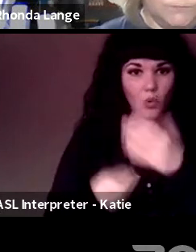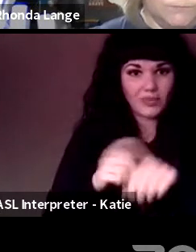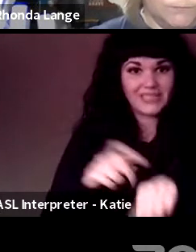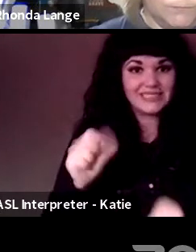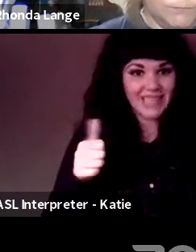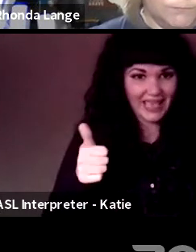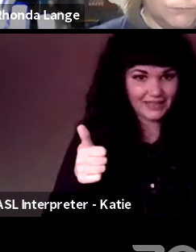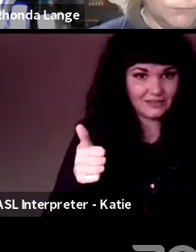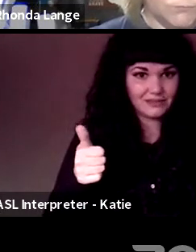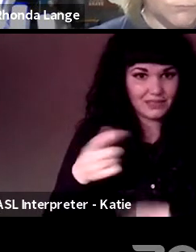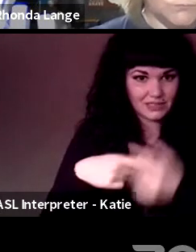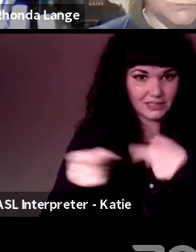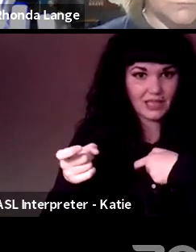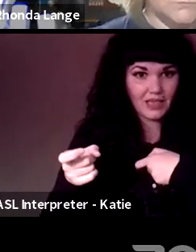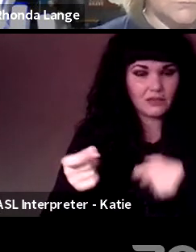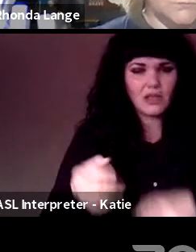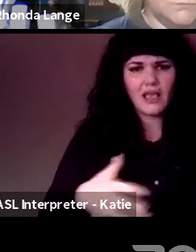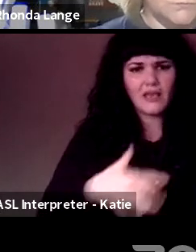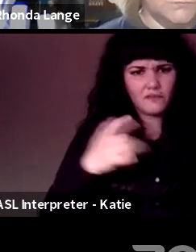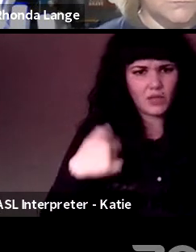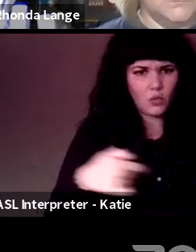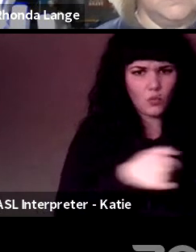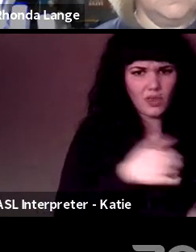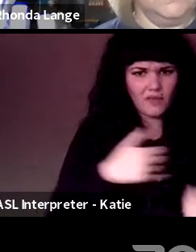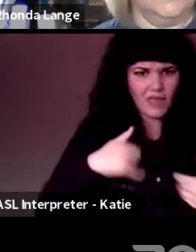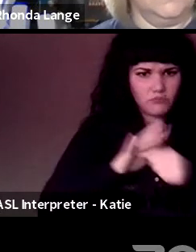we've had enough discussion. I'd like to call for a vote.